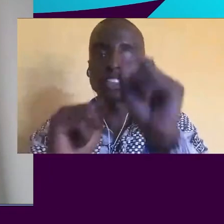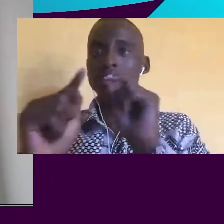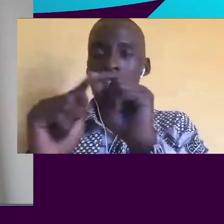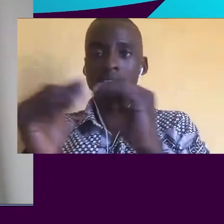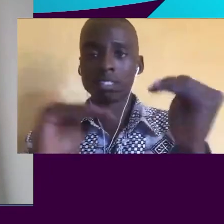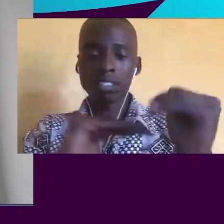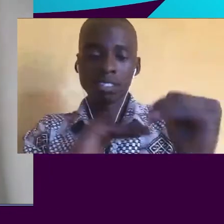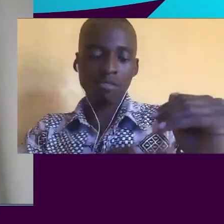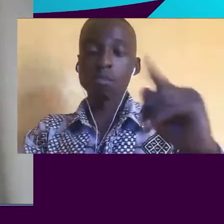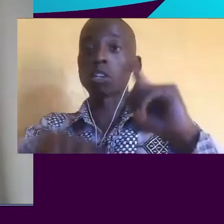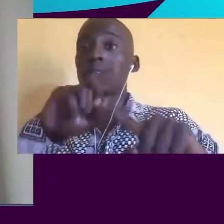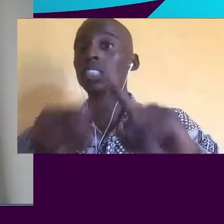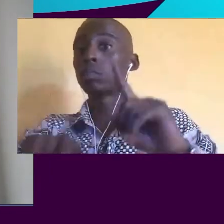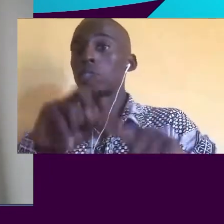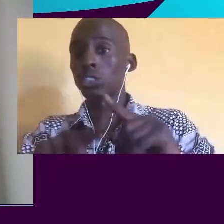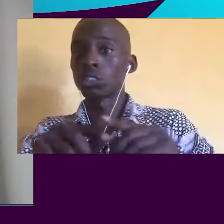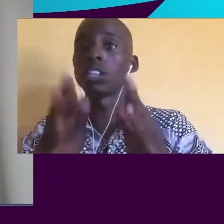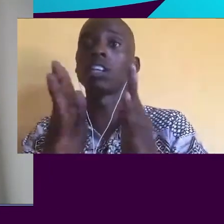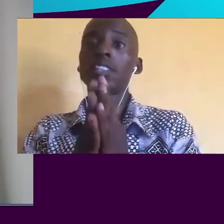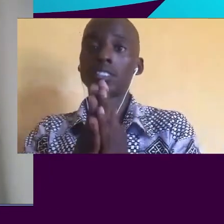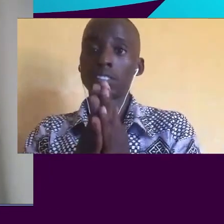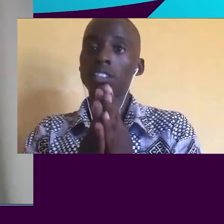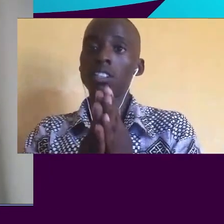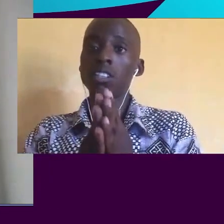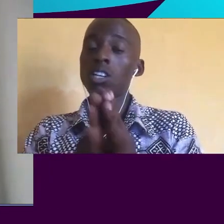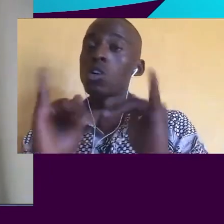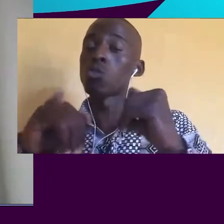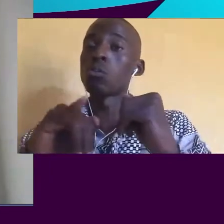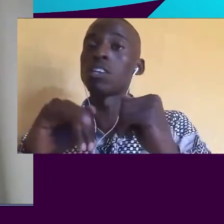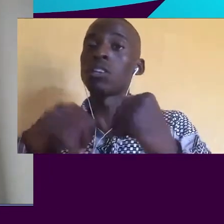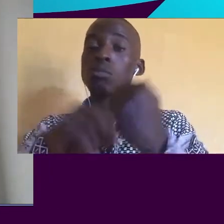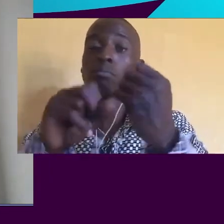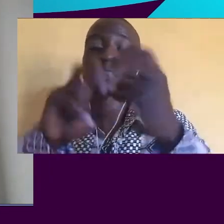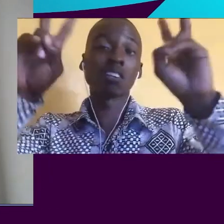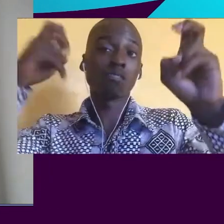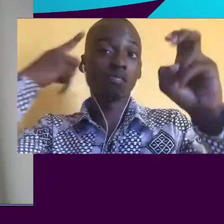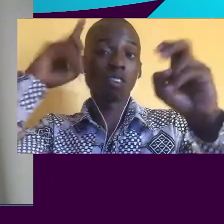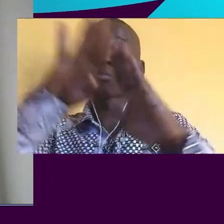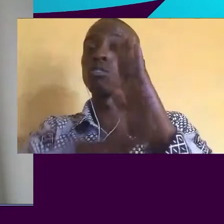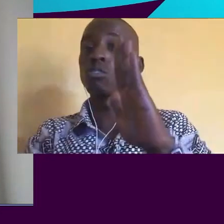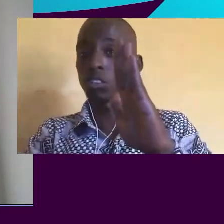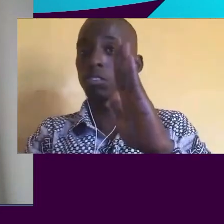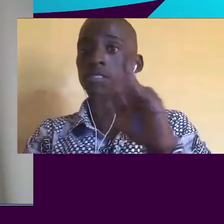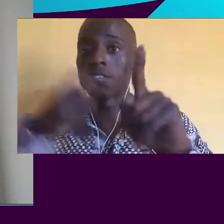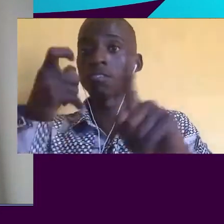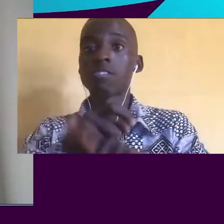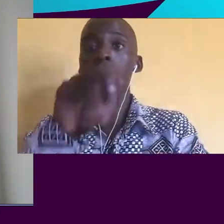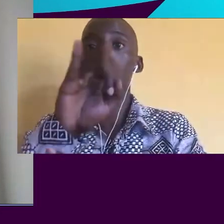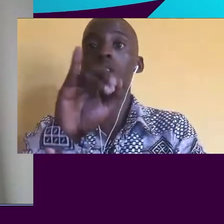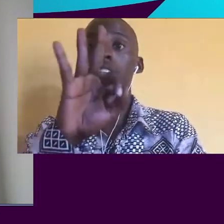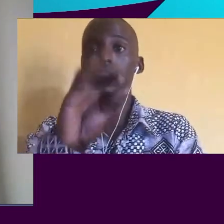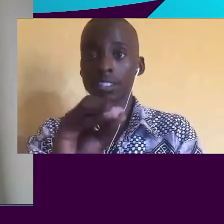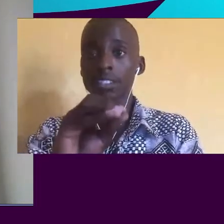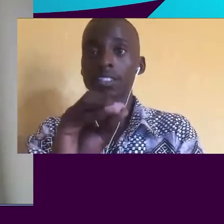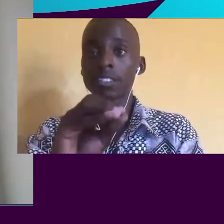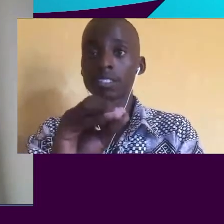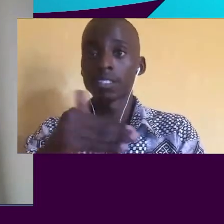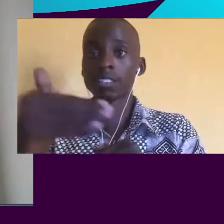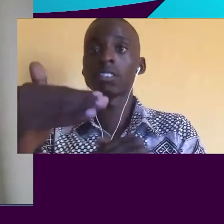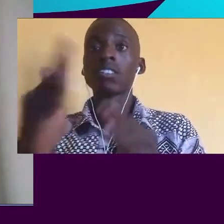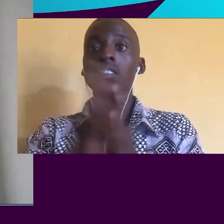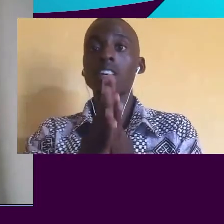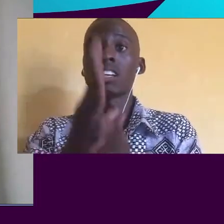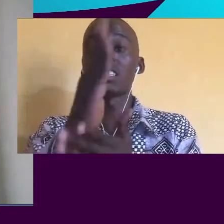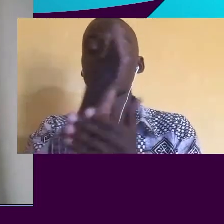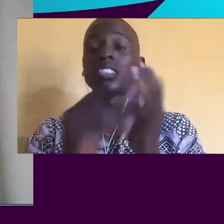participation. We made it a theme for our programme, so from 2013 onwards, and set a target of